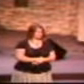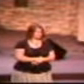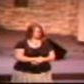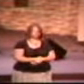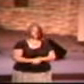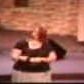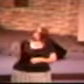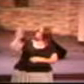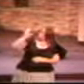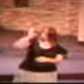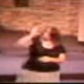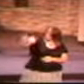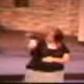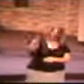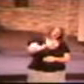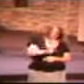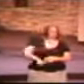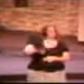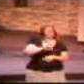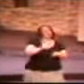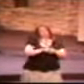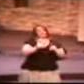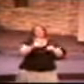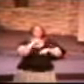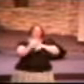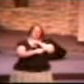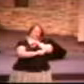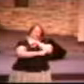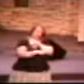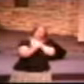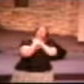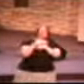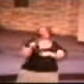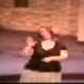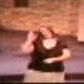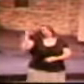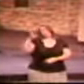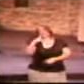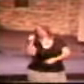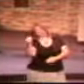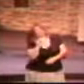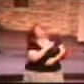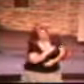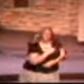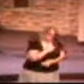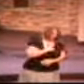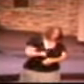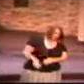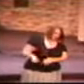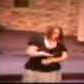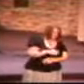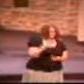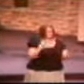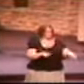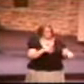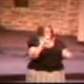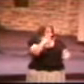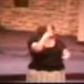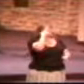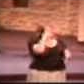your kingdom but it's tempting to say yours and my kingdom come how do I know that because Jesus